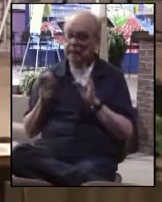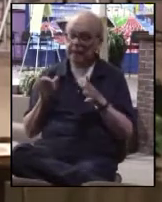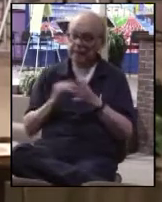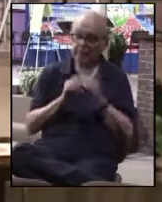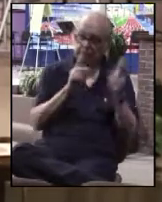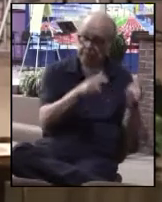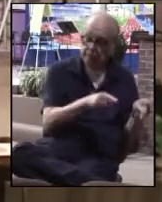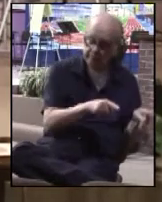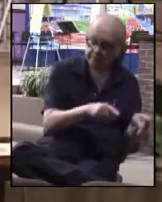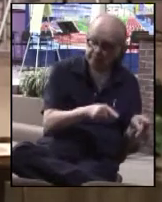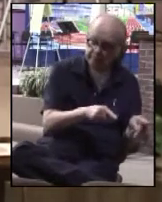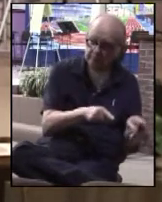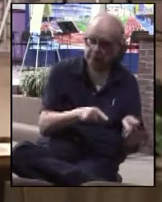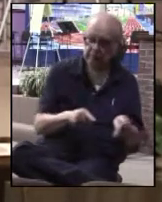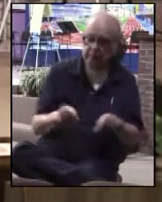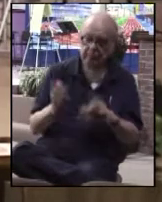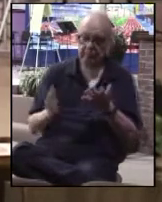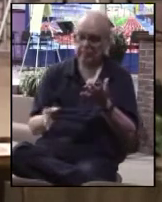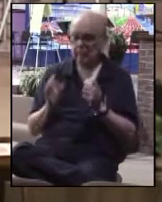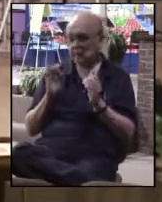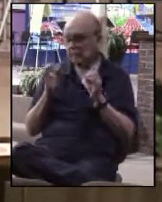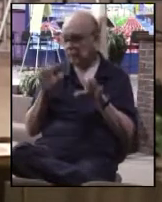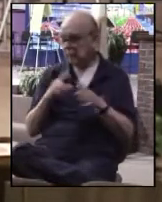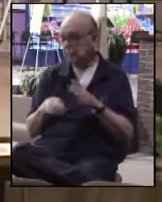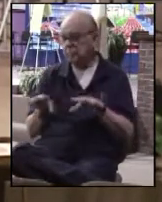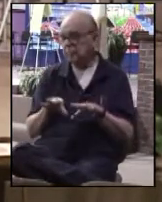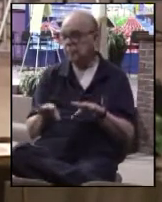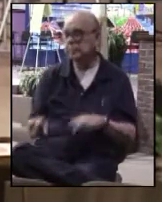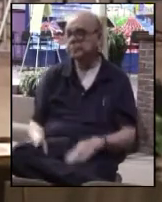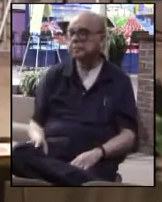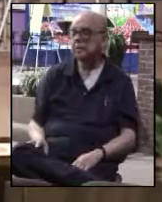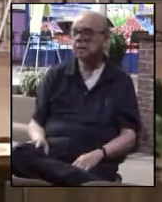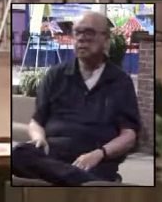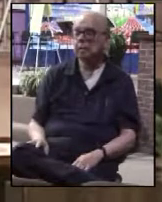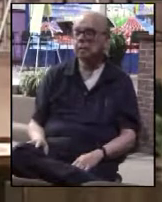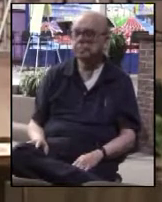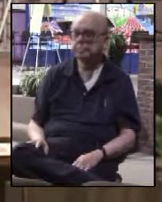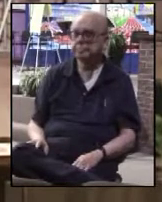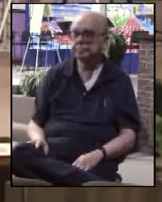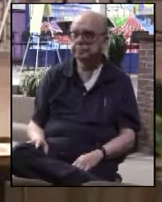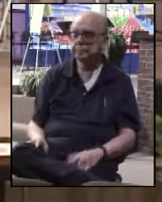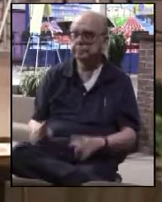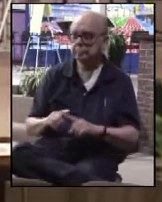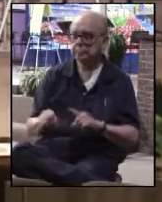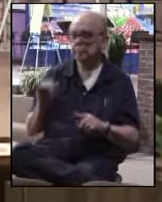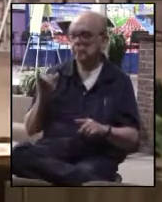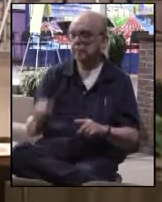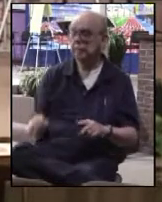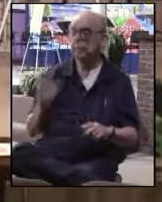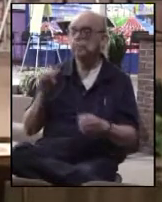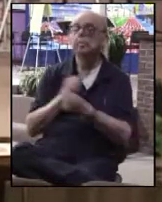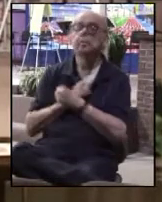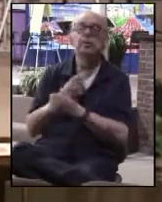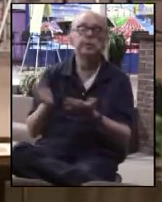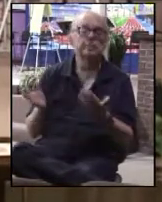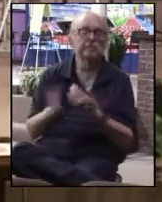I may not like what you do but I'm still gonna love you